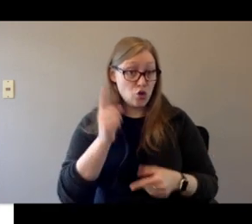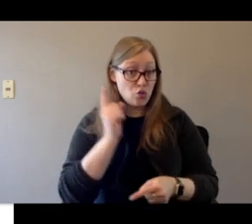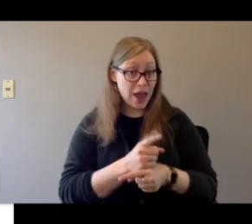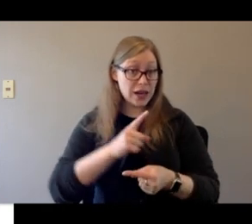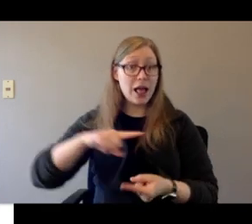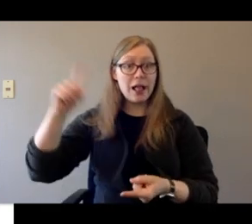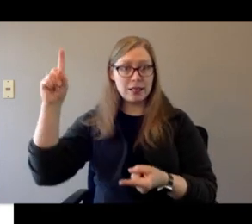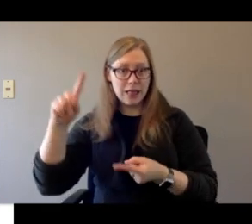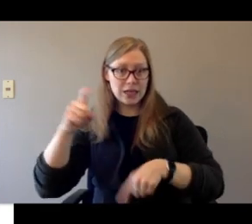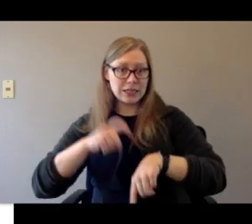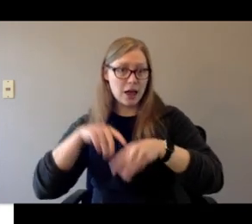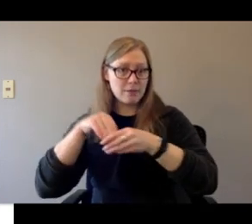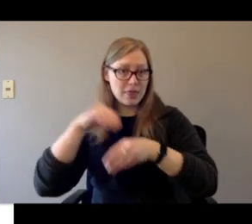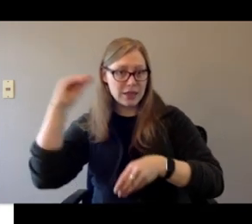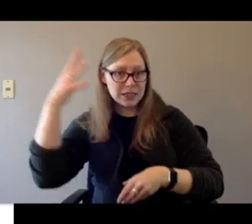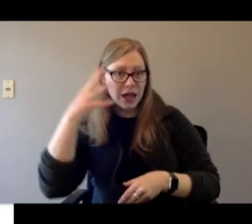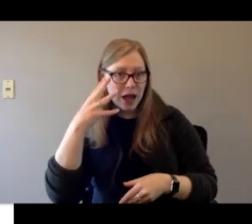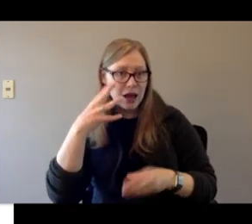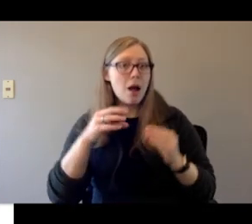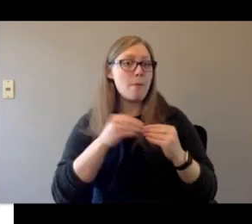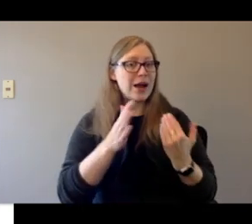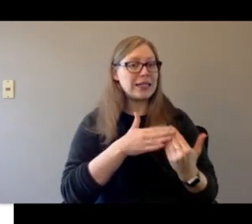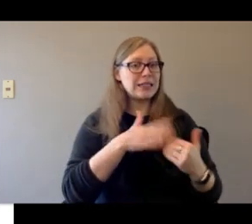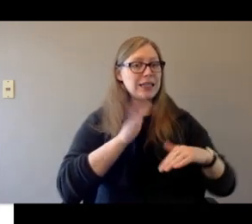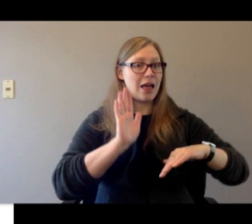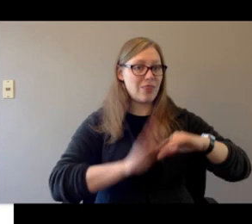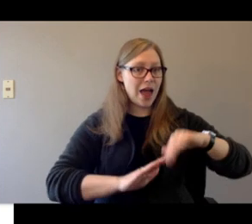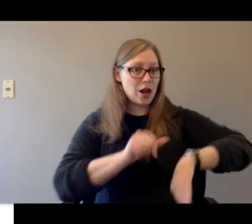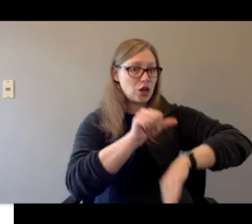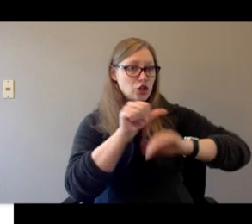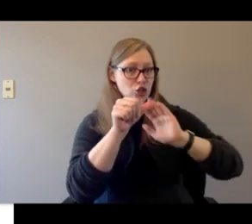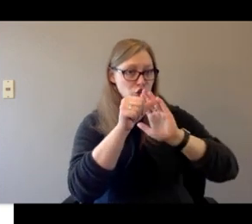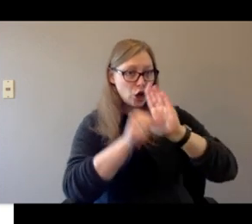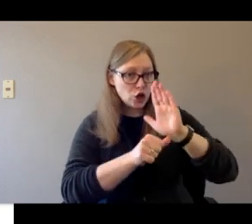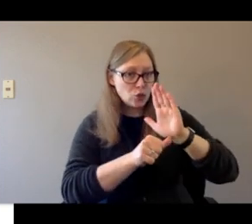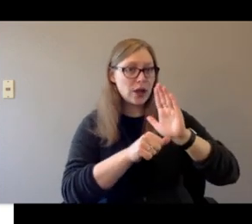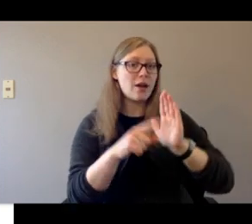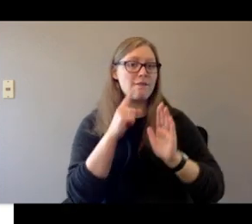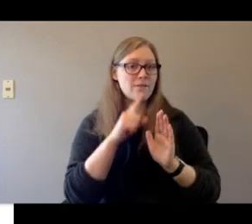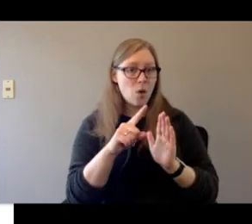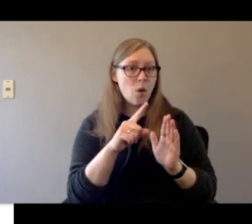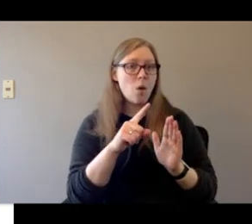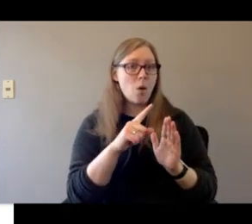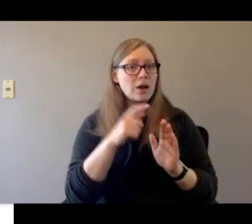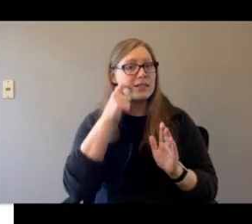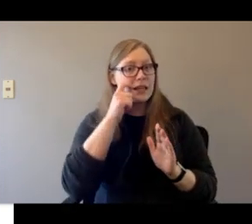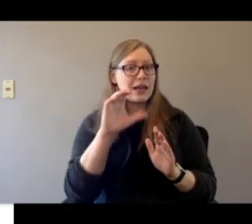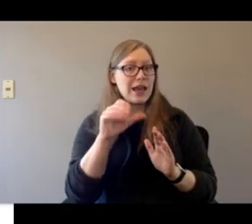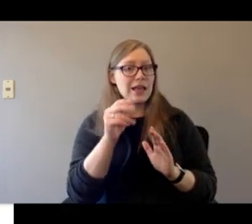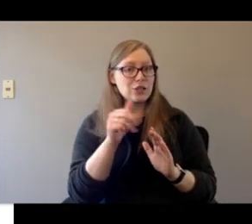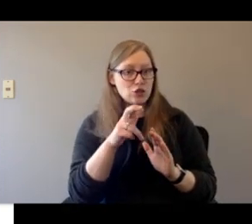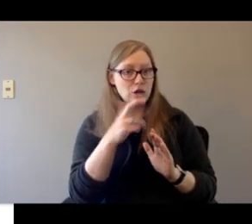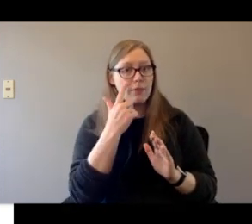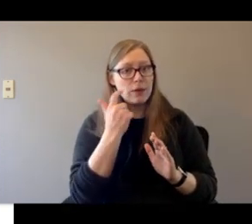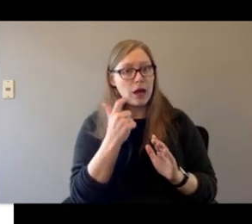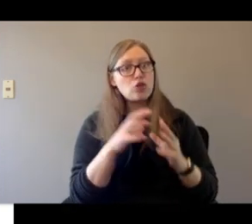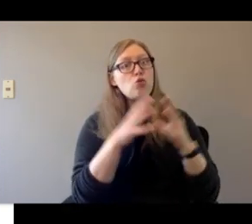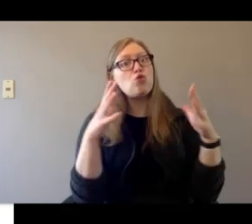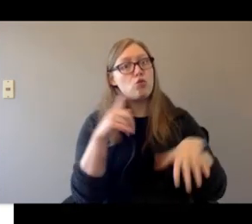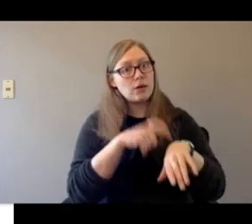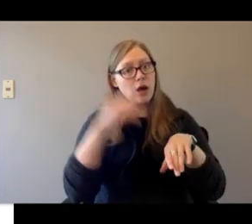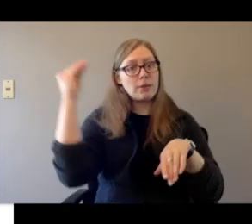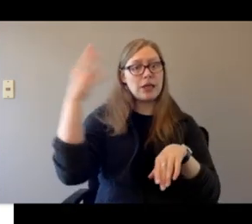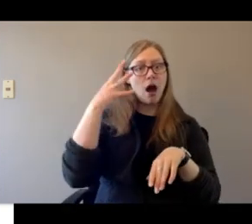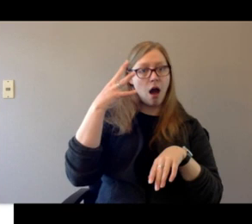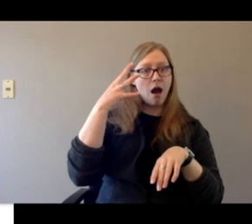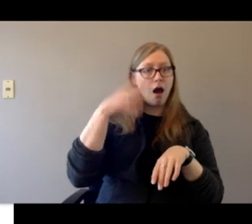than cutting out skin cancer because you've spent too much time in the sun.